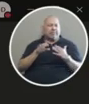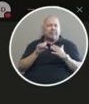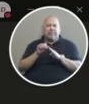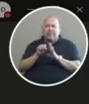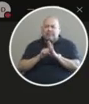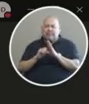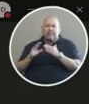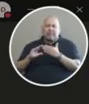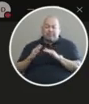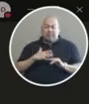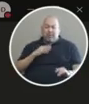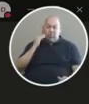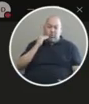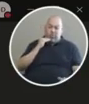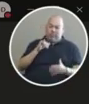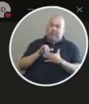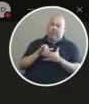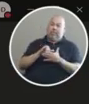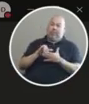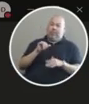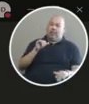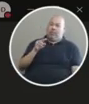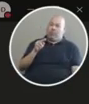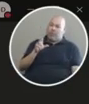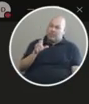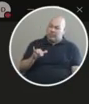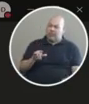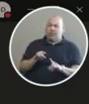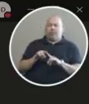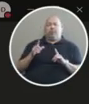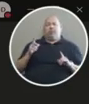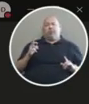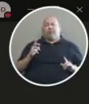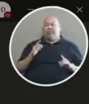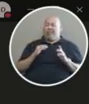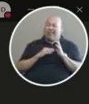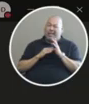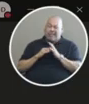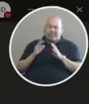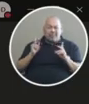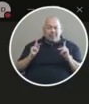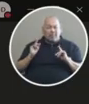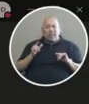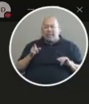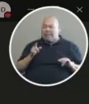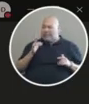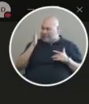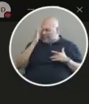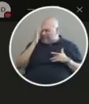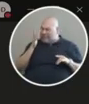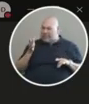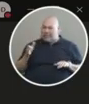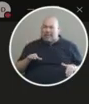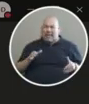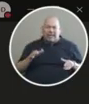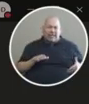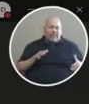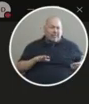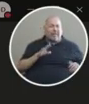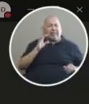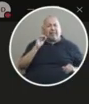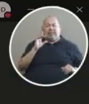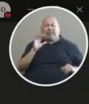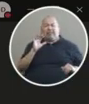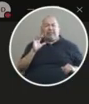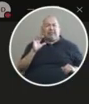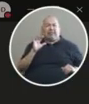example, my hometown of New York City. There are thousands upon thousands of people that are dying from this,